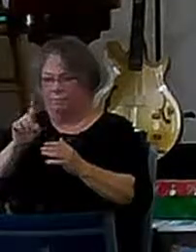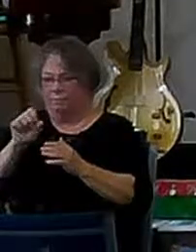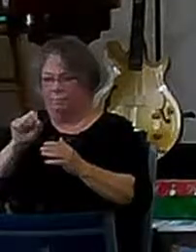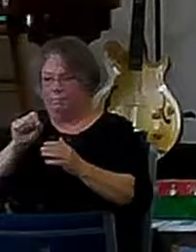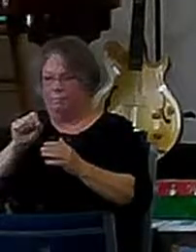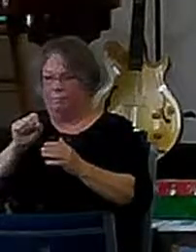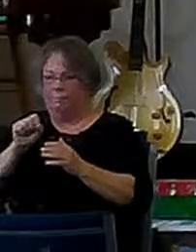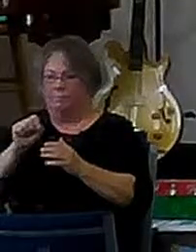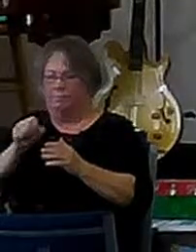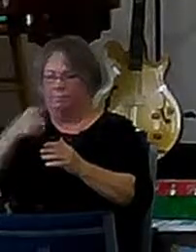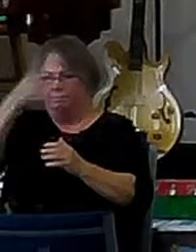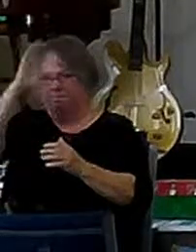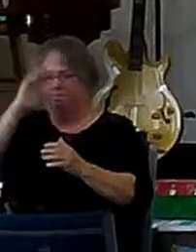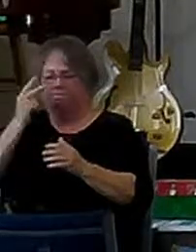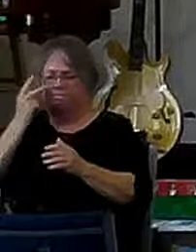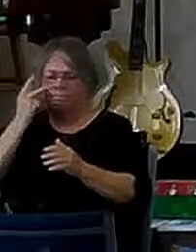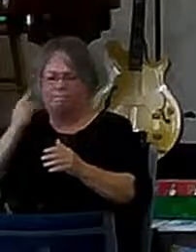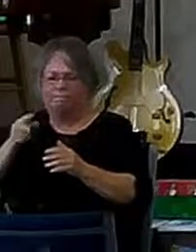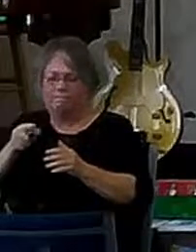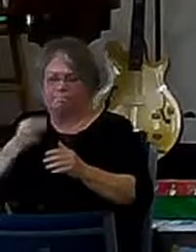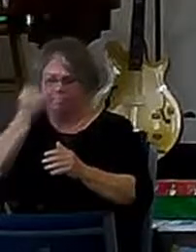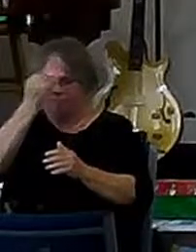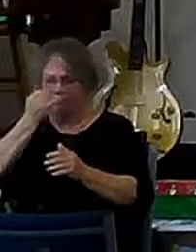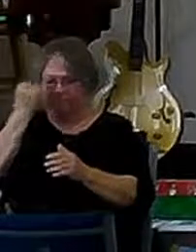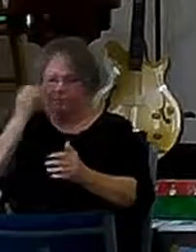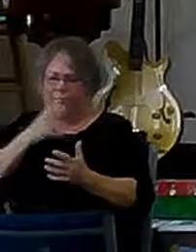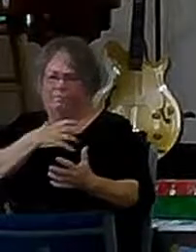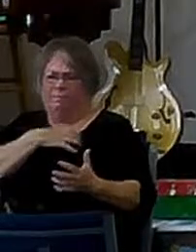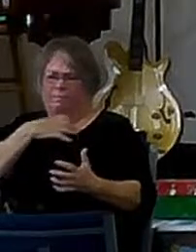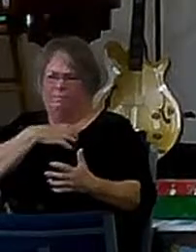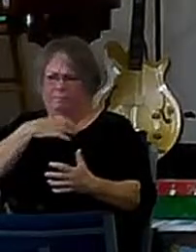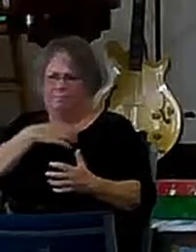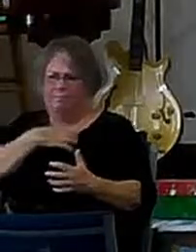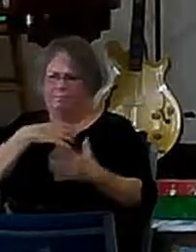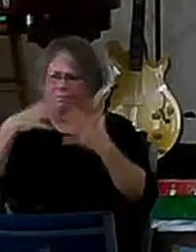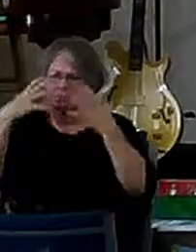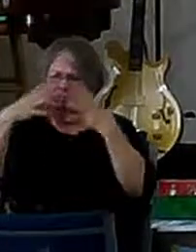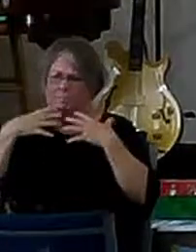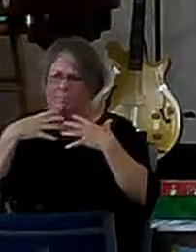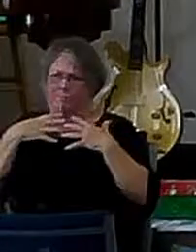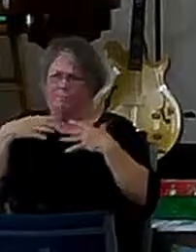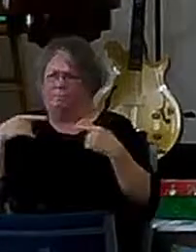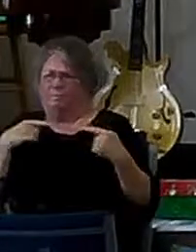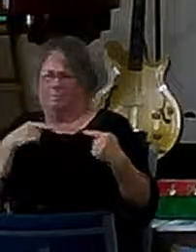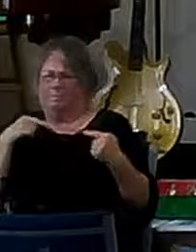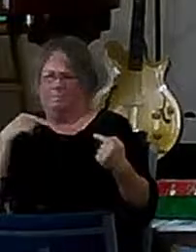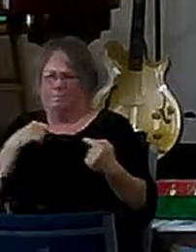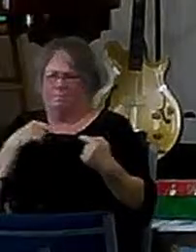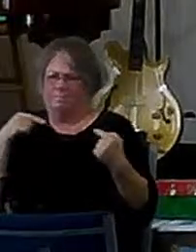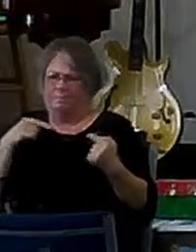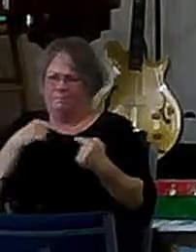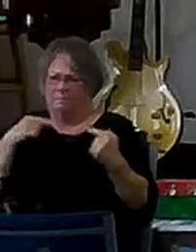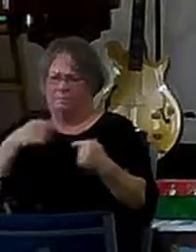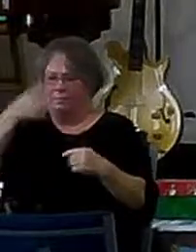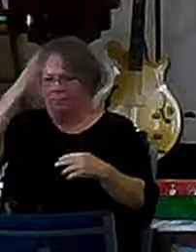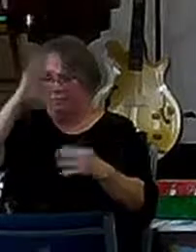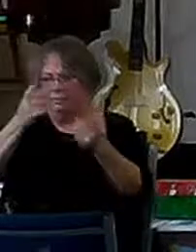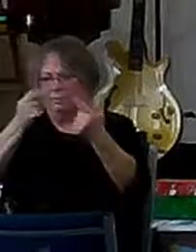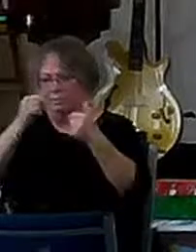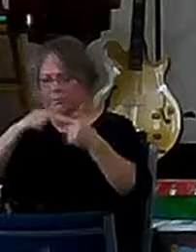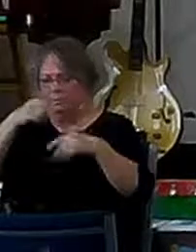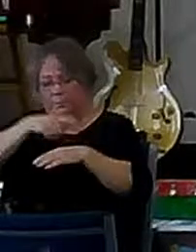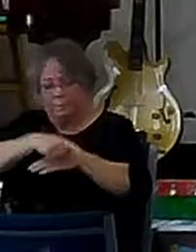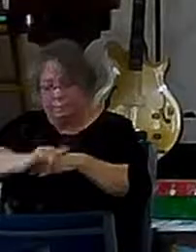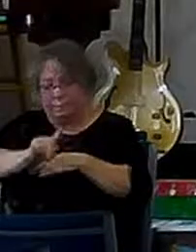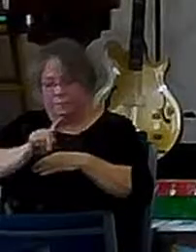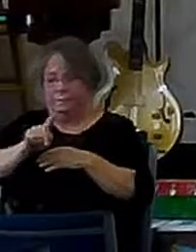of Israel, he has heard their cry, and he is coming forth to deliver them, the text says that he is doing